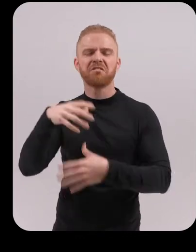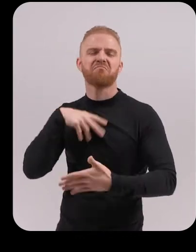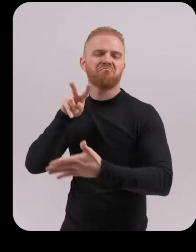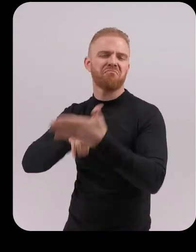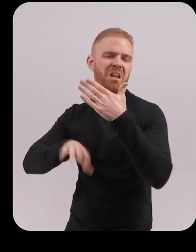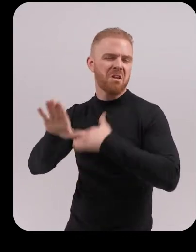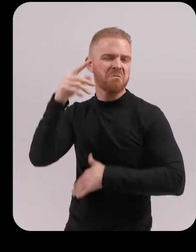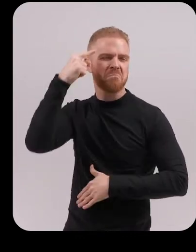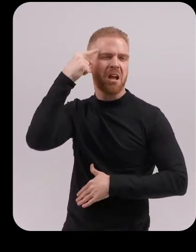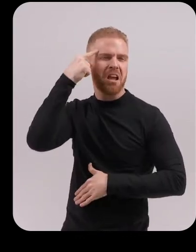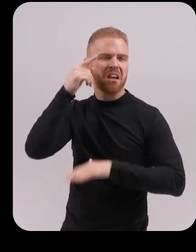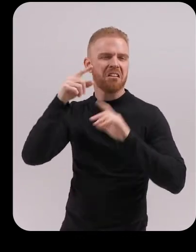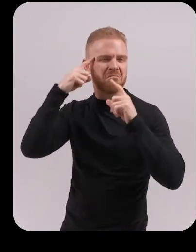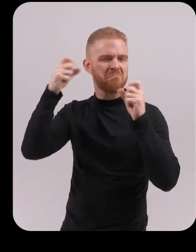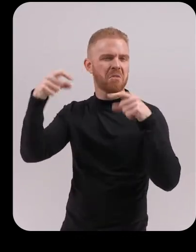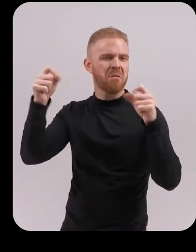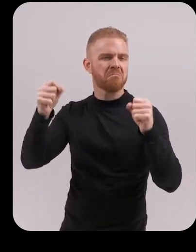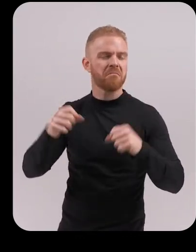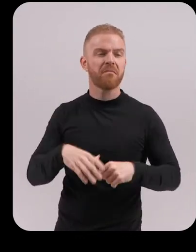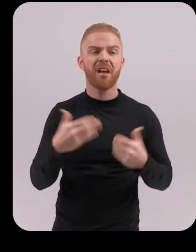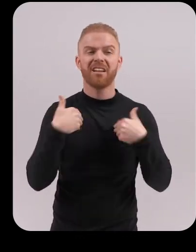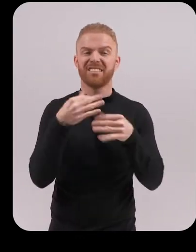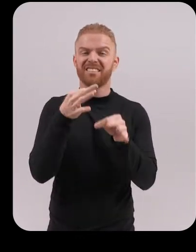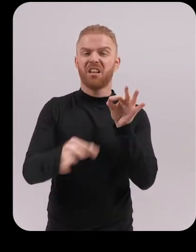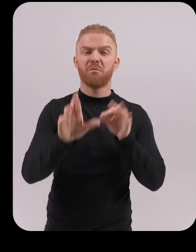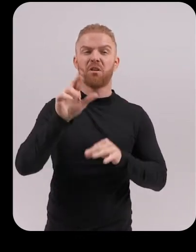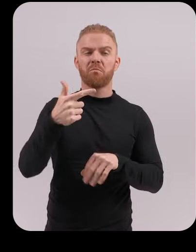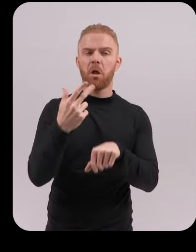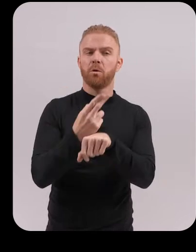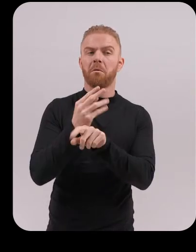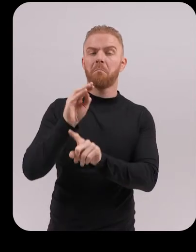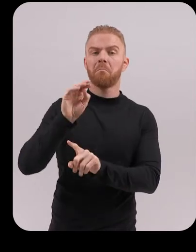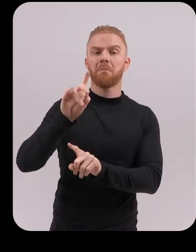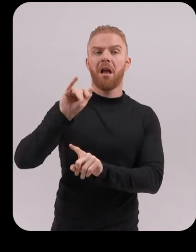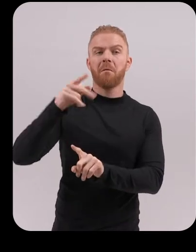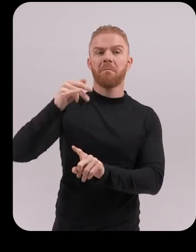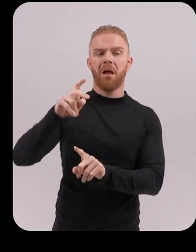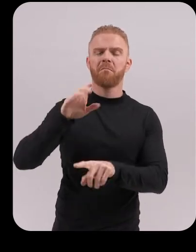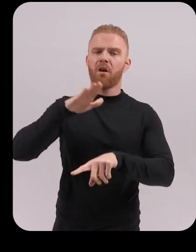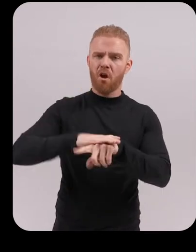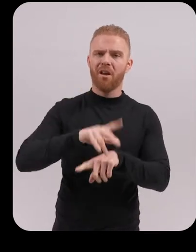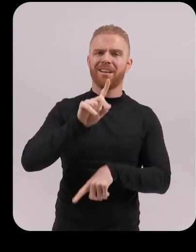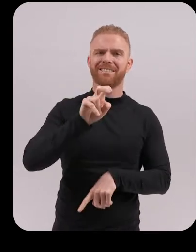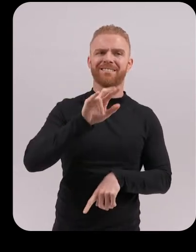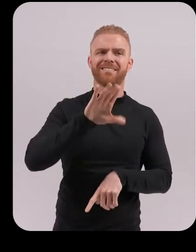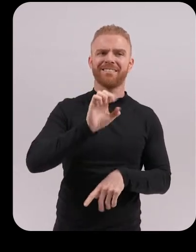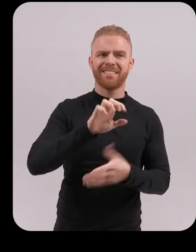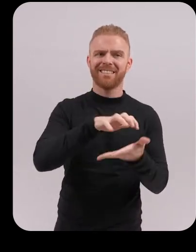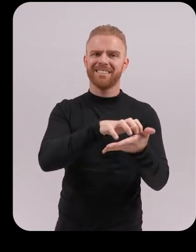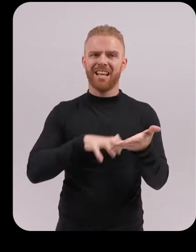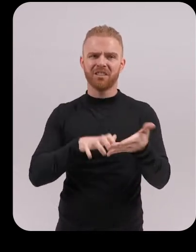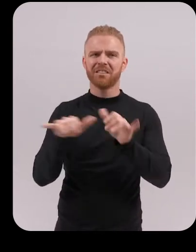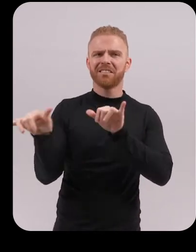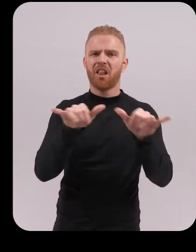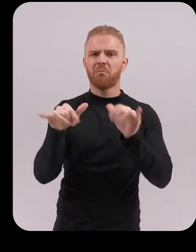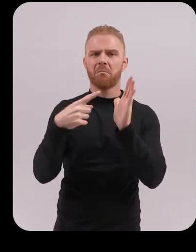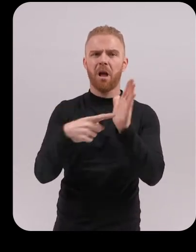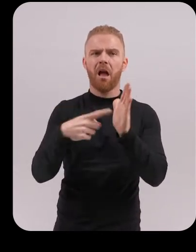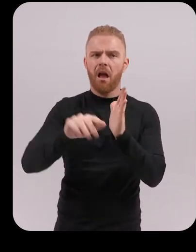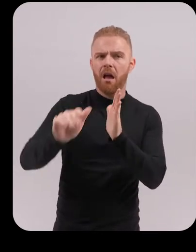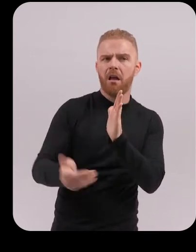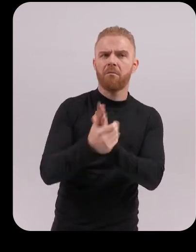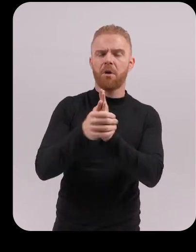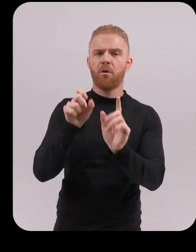mind meld. And here's a simple RAG, and I've used MediaPipe's on-device text similarity model to augment